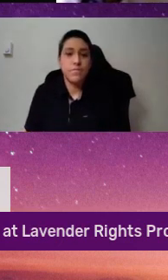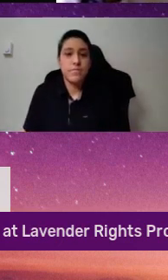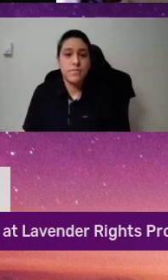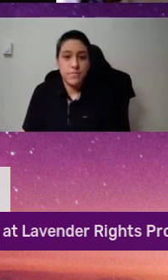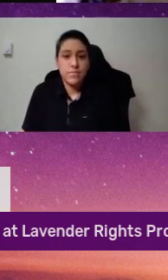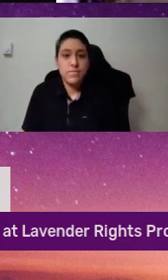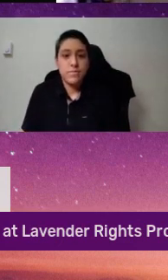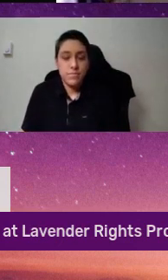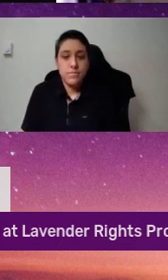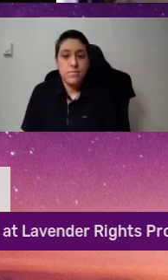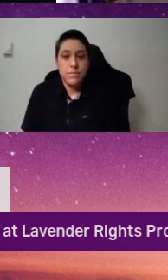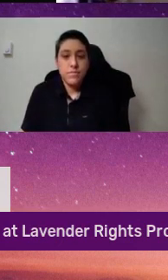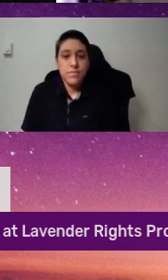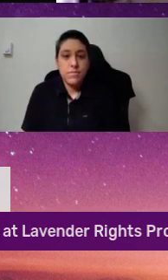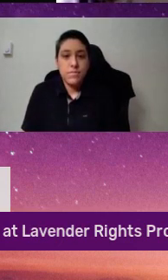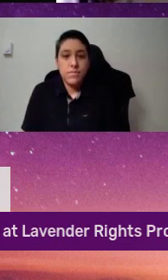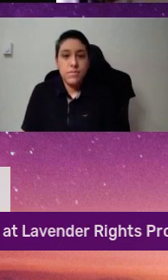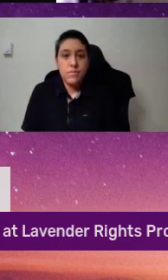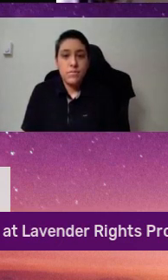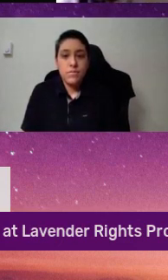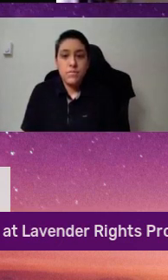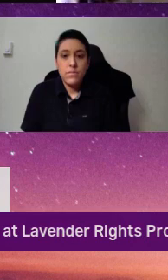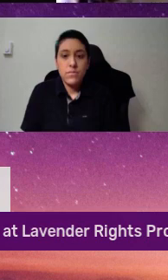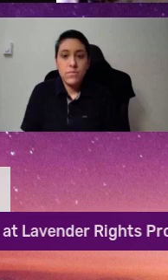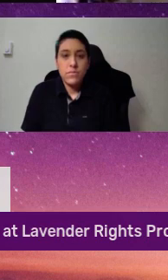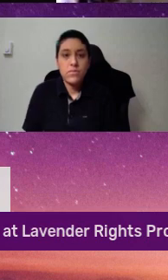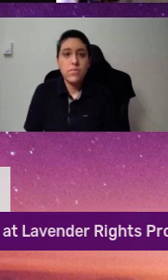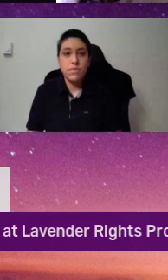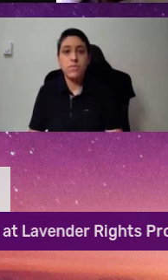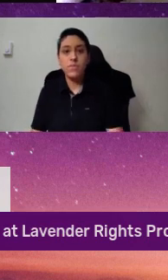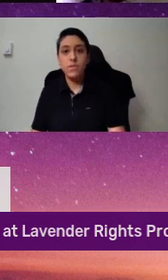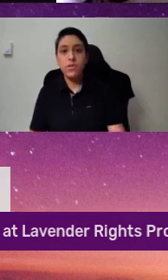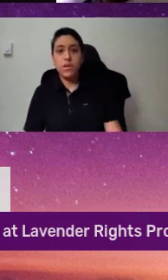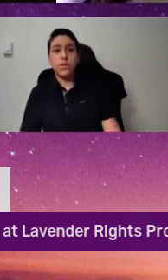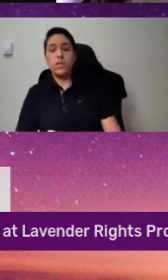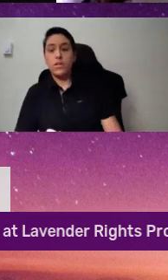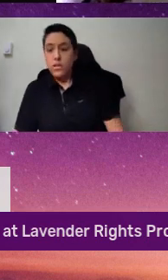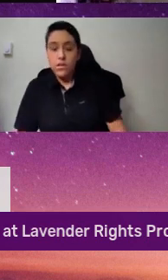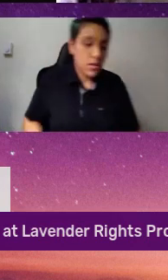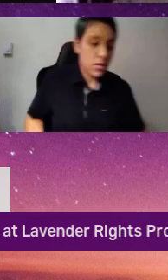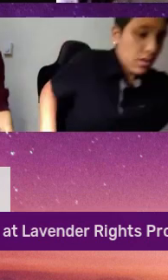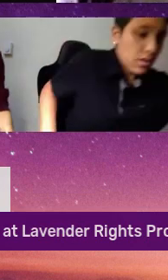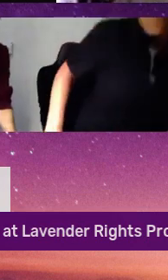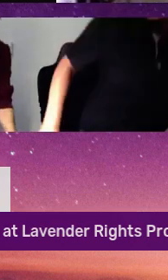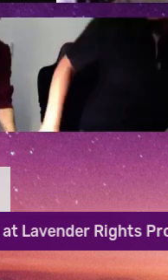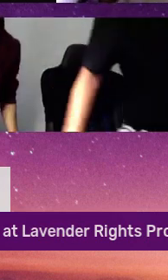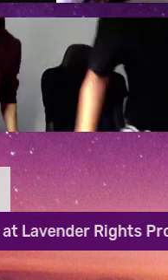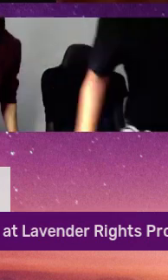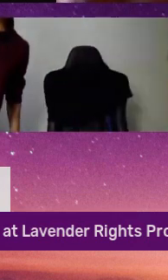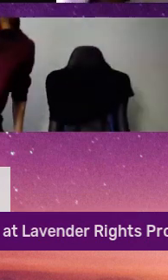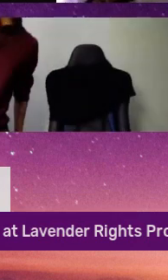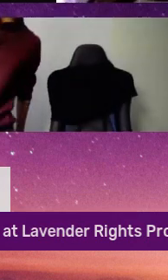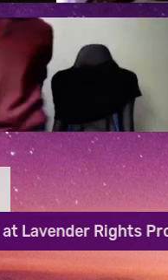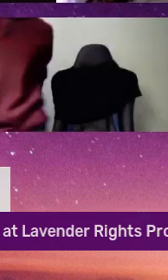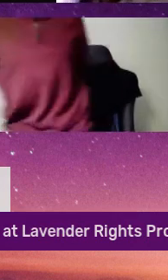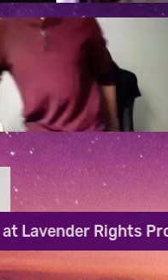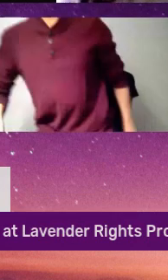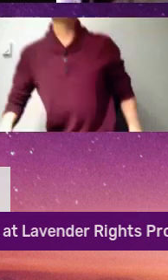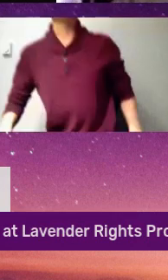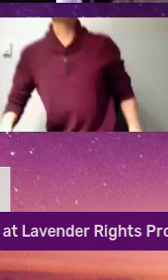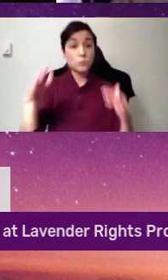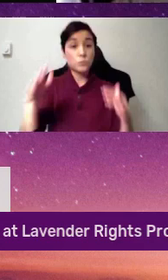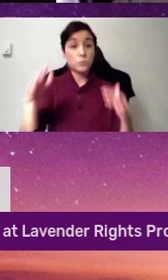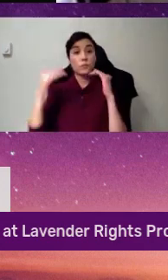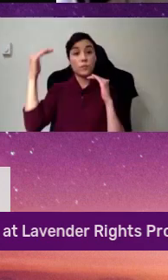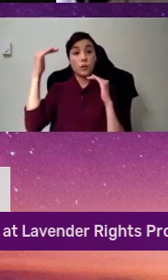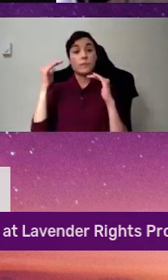folks out here. I was taught initially by my elders and that people that were attracted to me to be